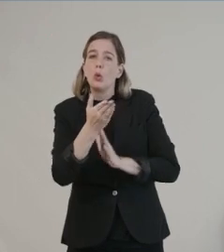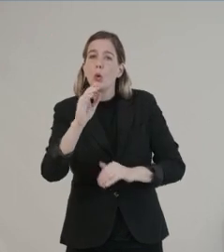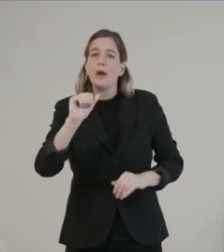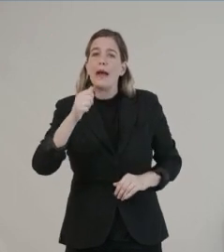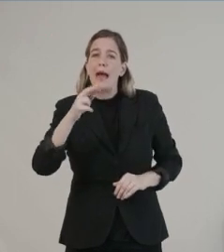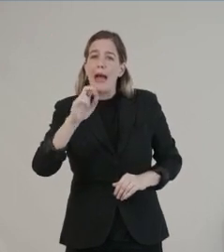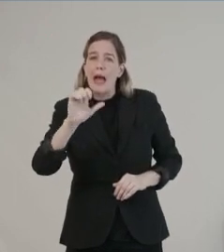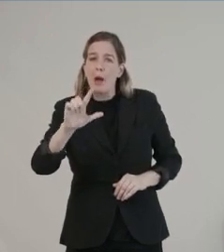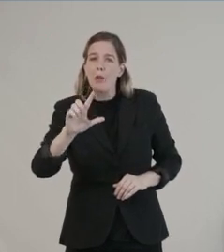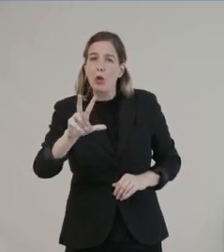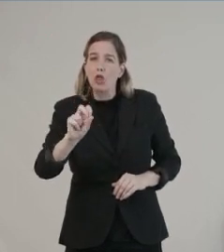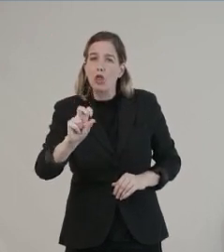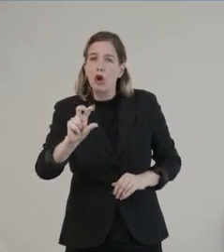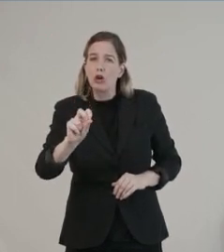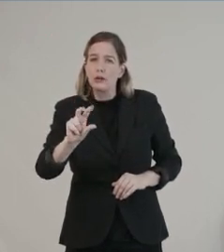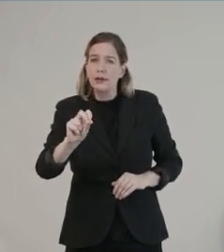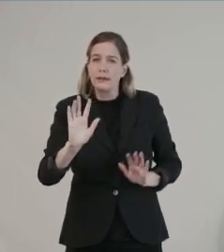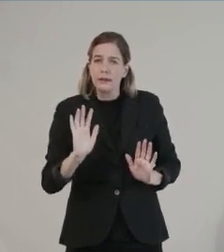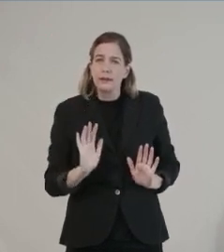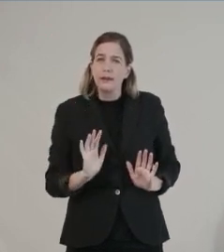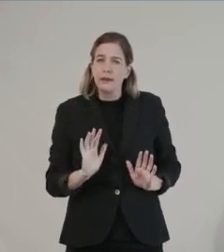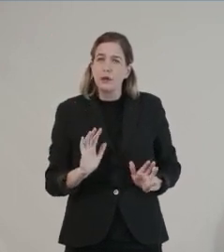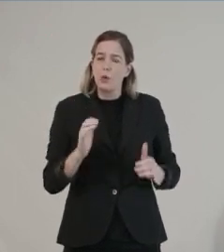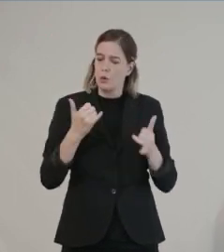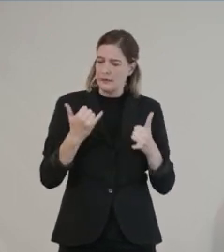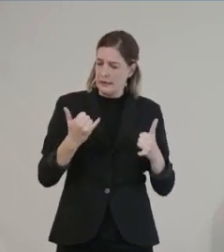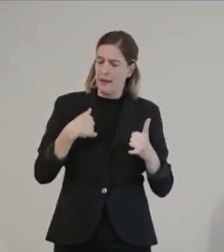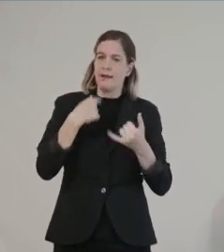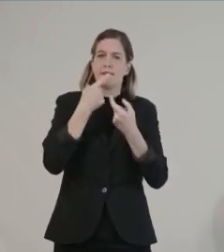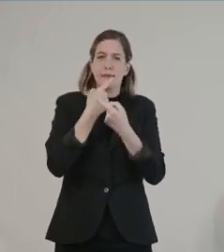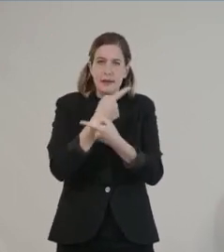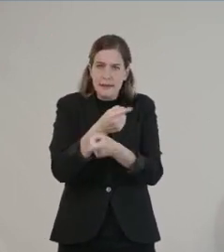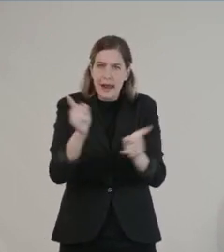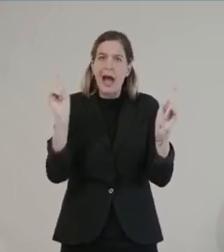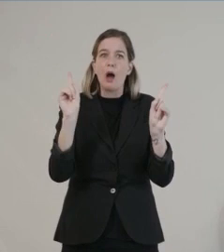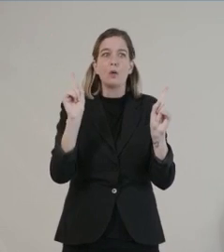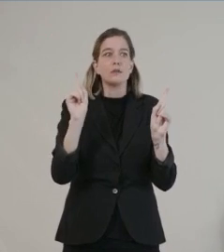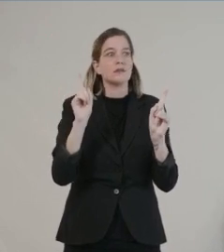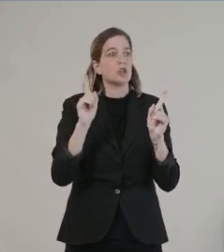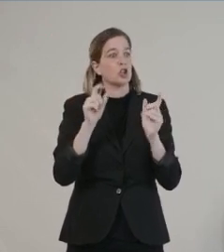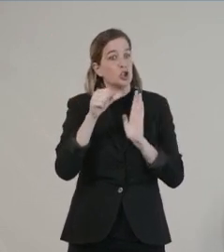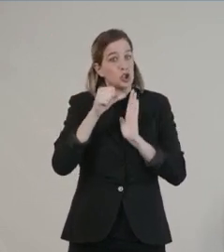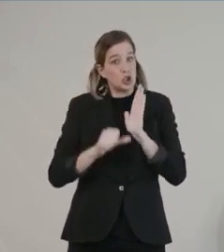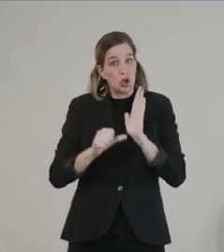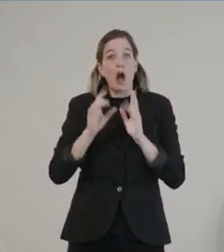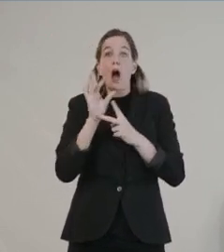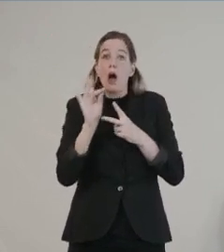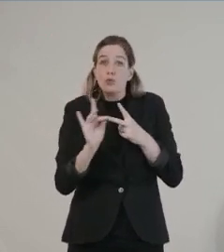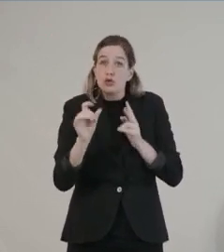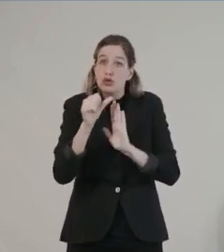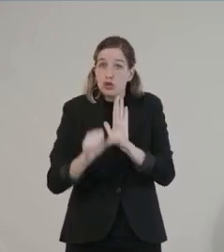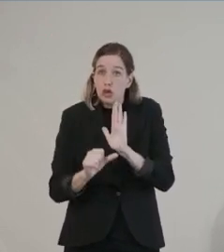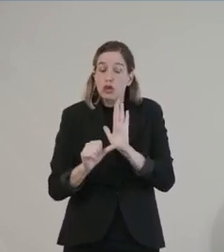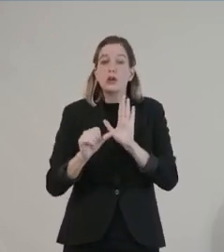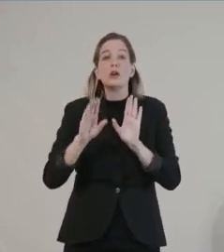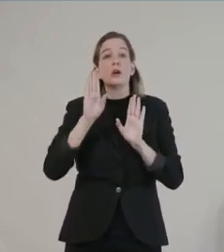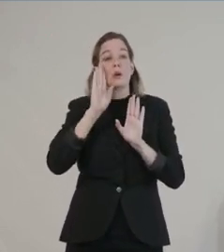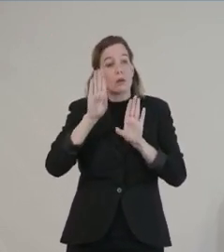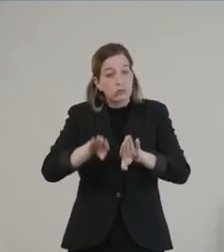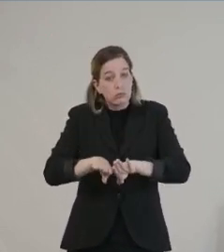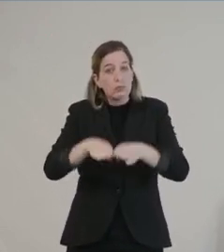I'm announcing that elective surgeries are going to resume on May 1st. You could say that's within the guidance, but regardless of the statistics we